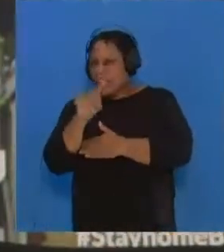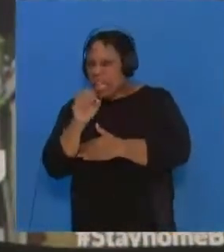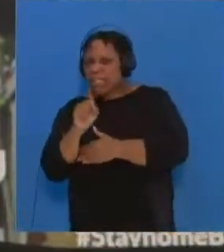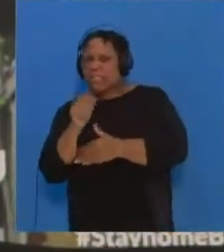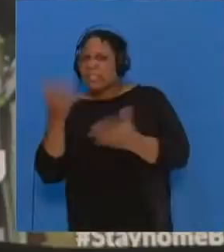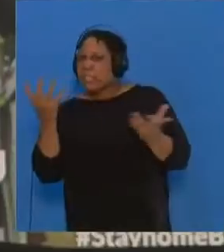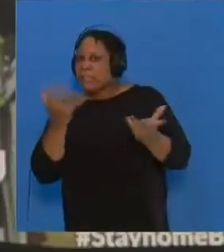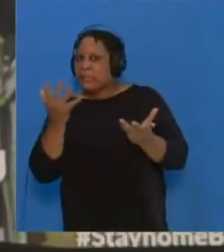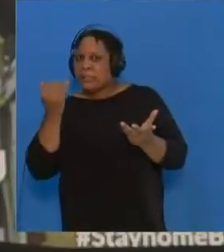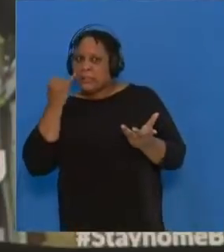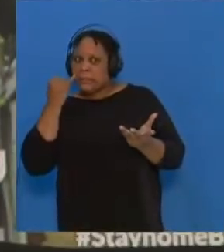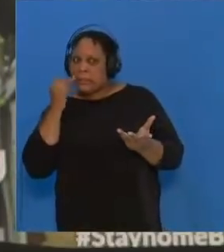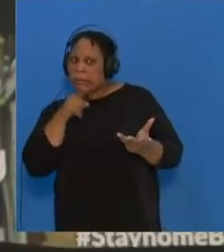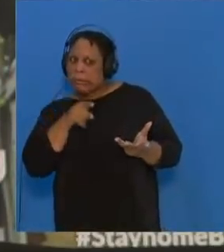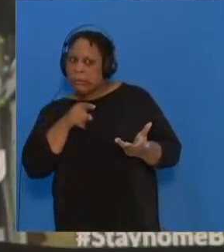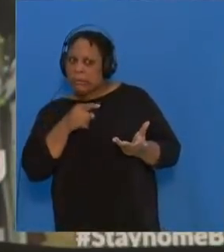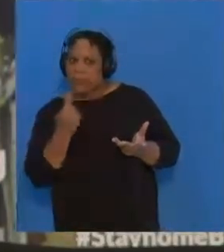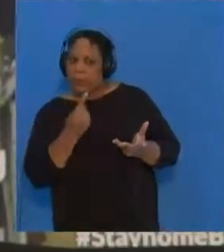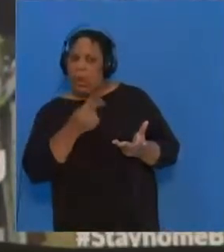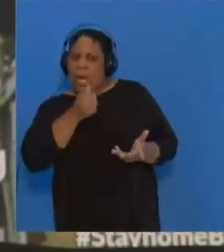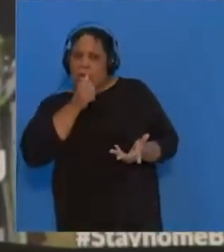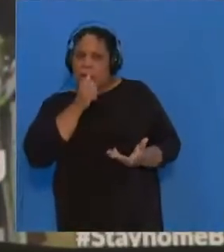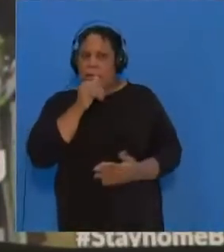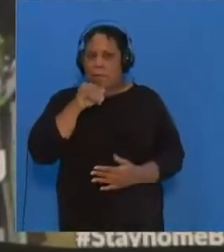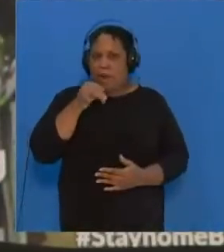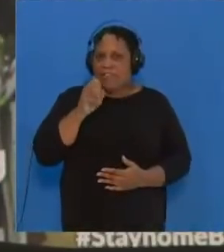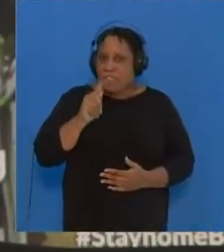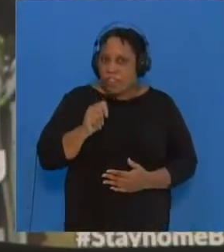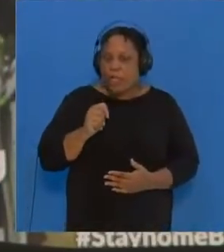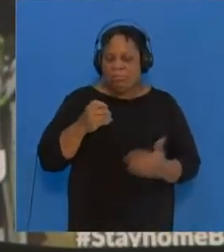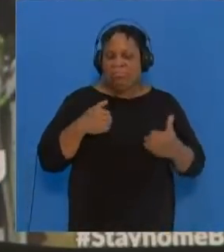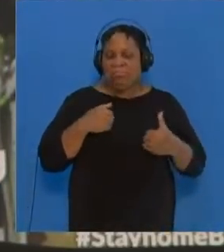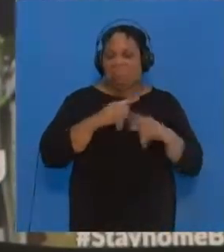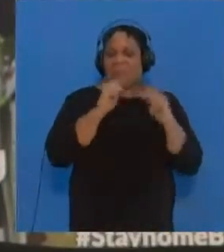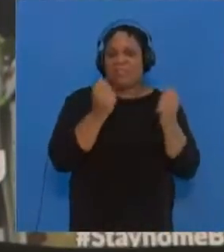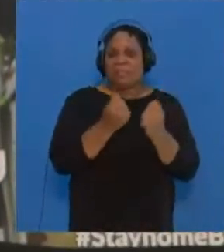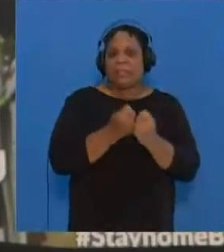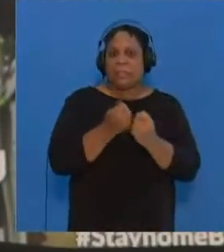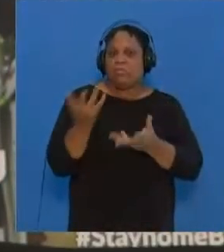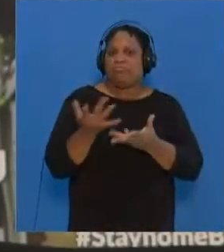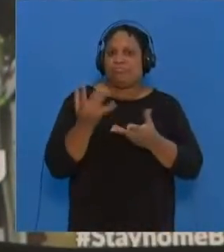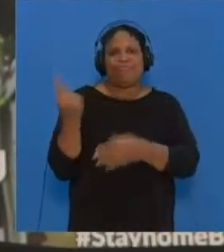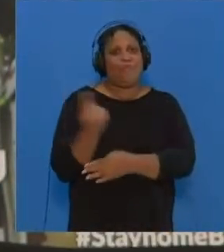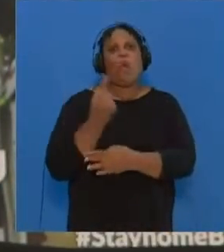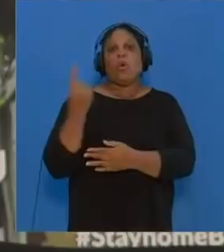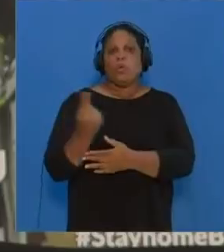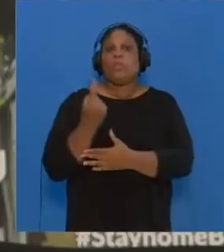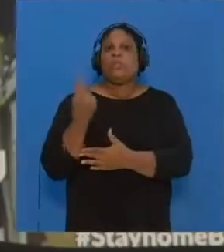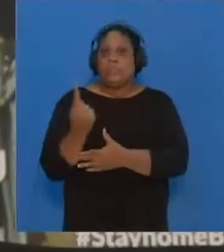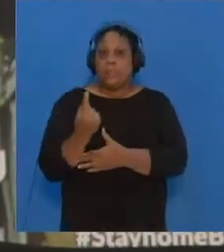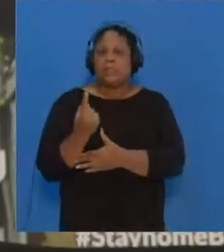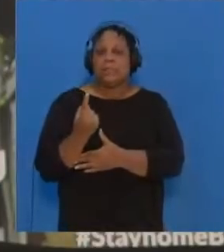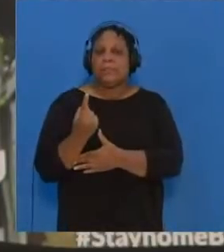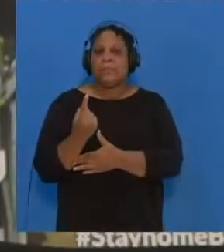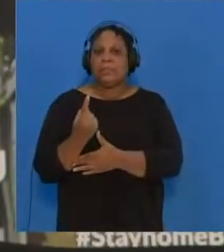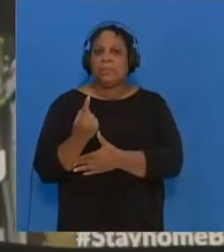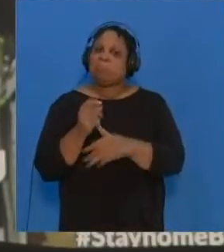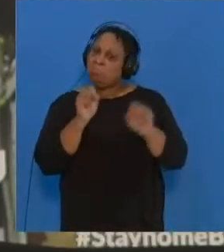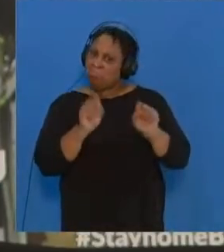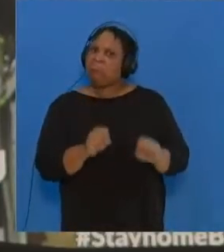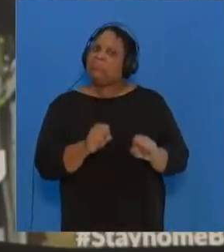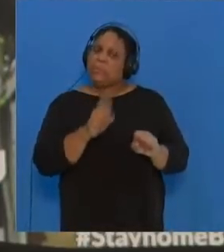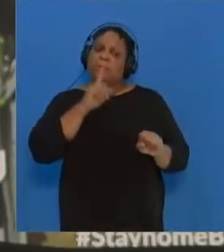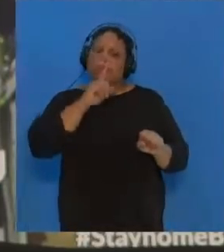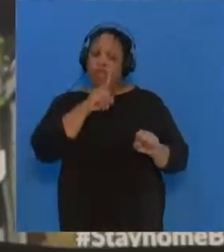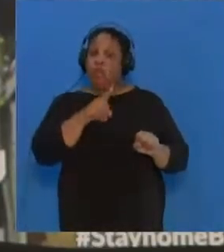there anyone at the private jet facility? We have a team on standby at all times that have the ability to